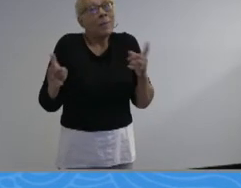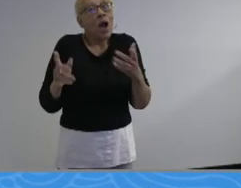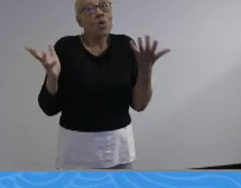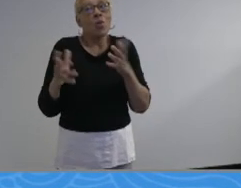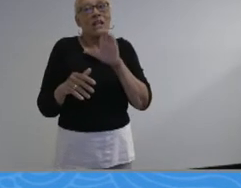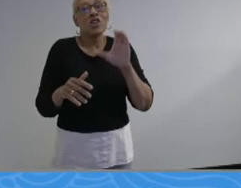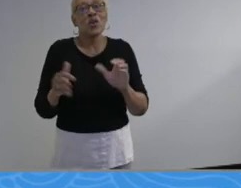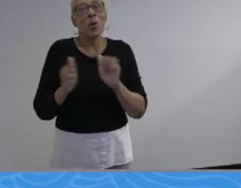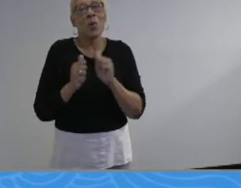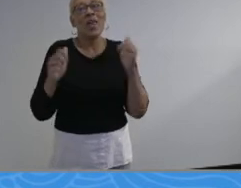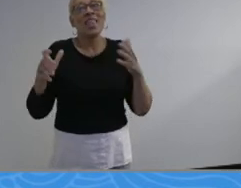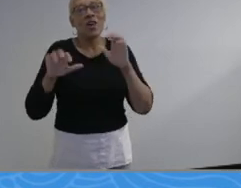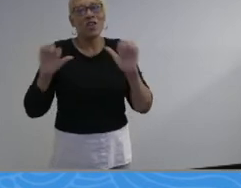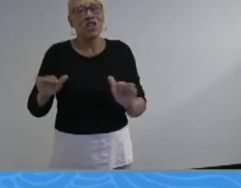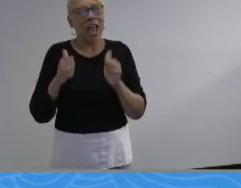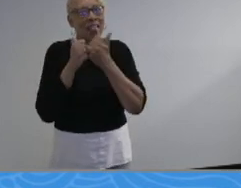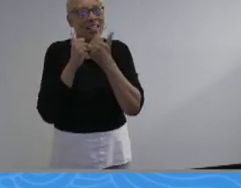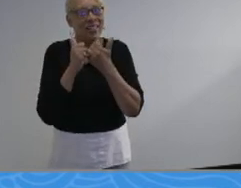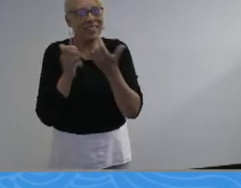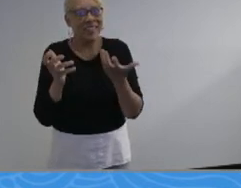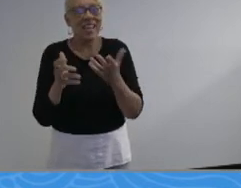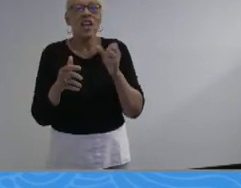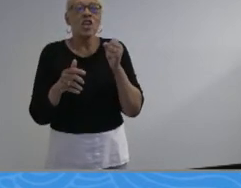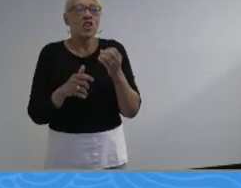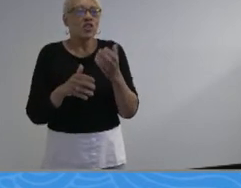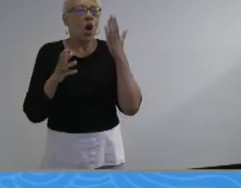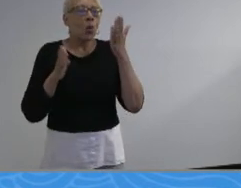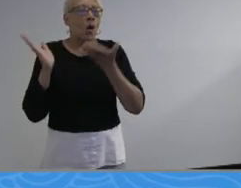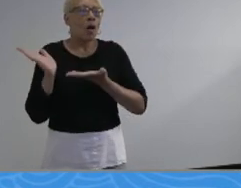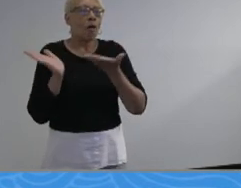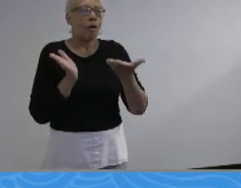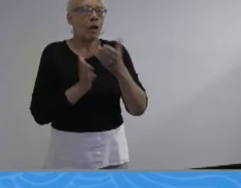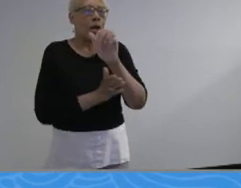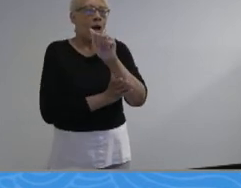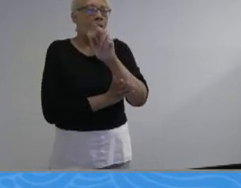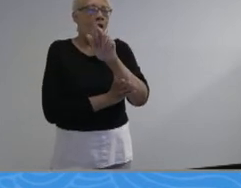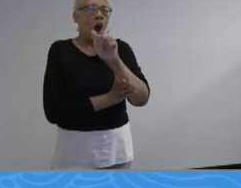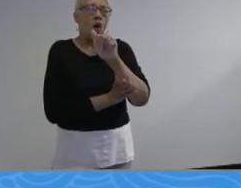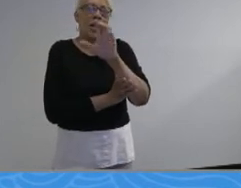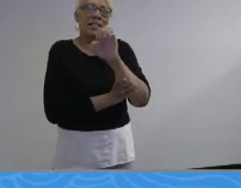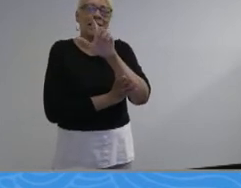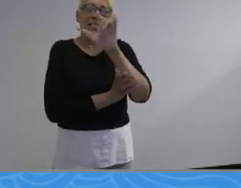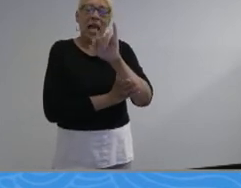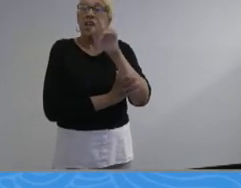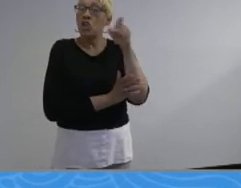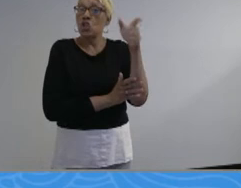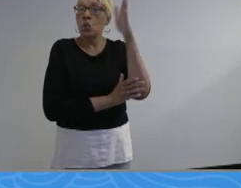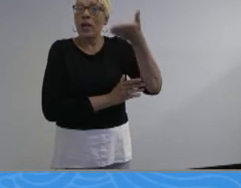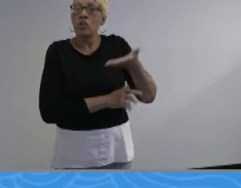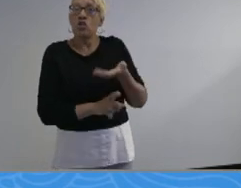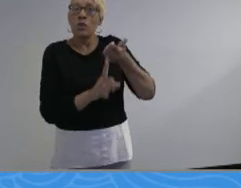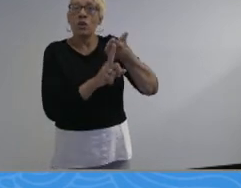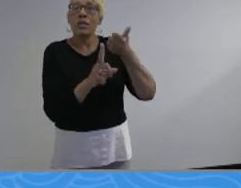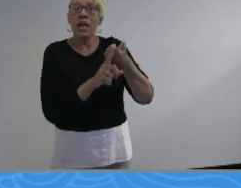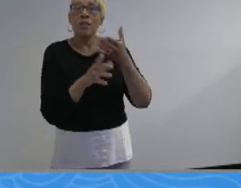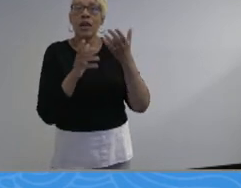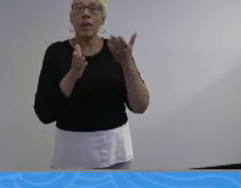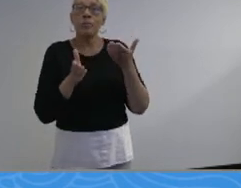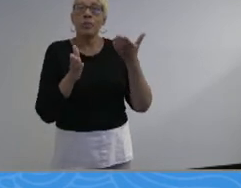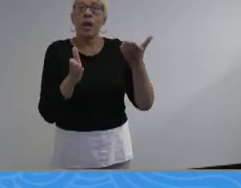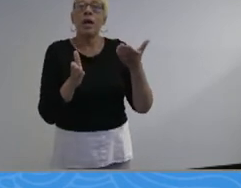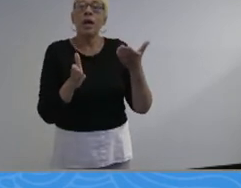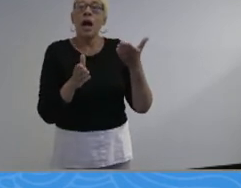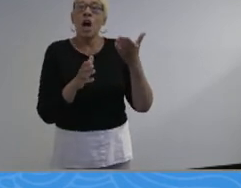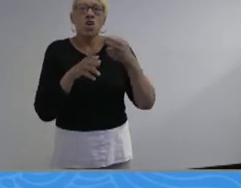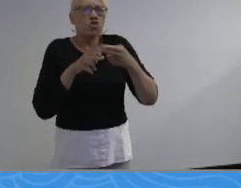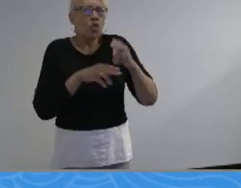of challenge? So I'm going to go ahead and bring Araceli forward, and she will introduce herself, and she's going to give us a short presentation